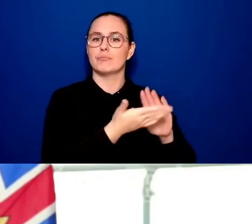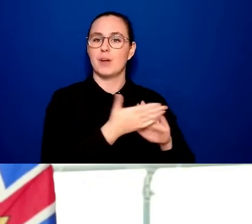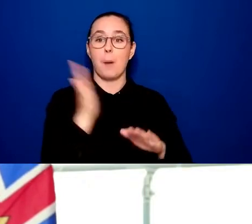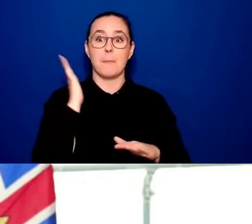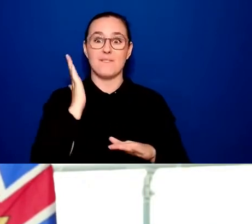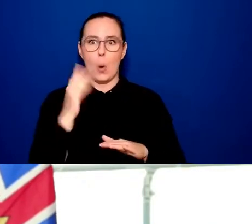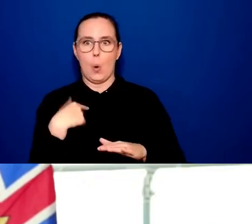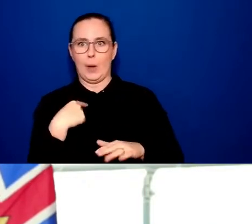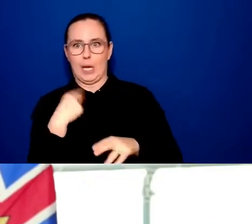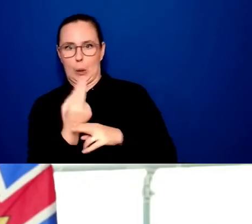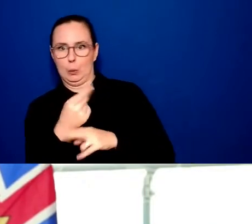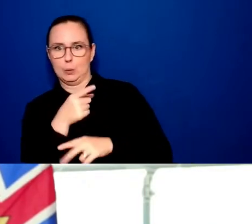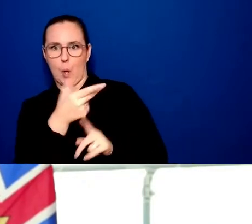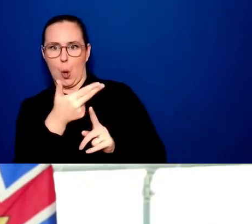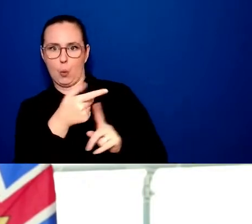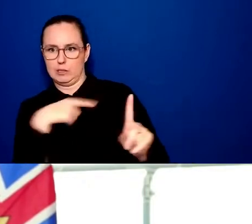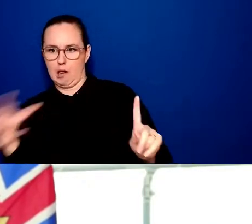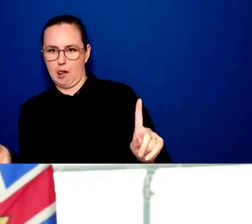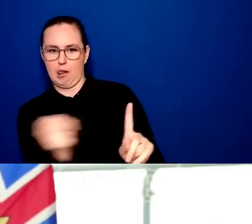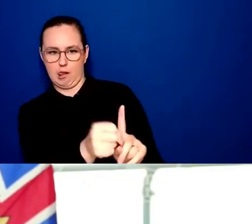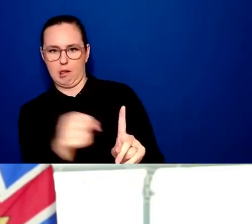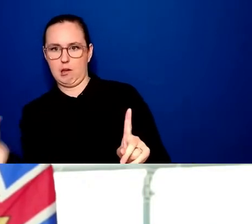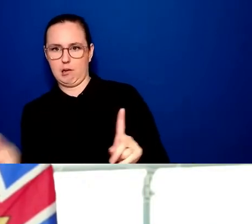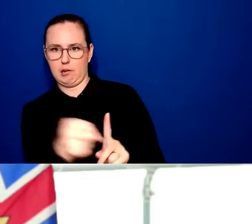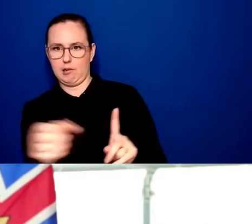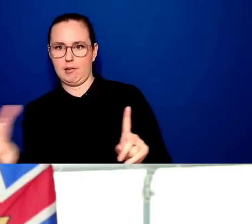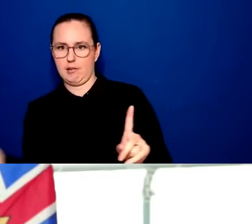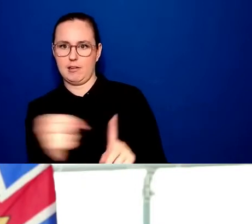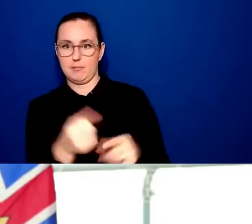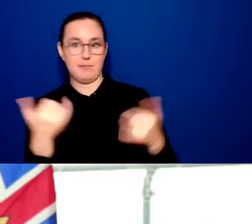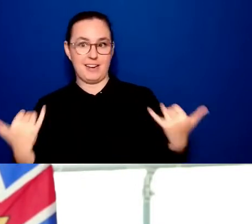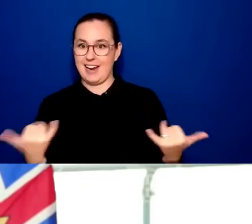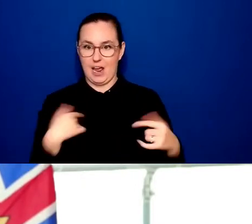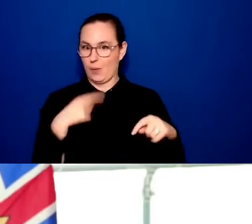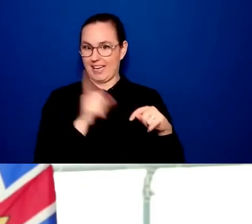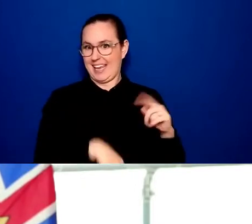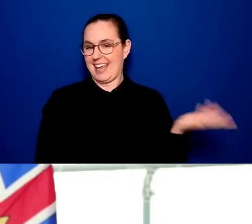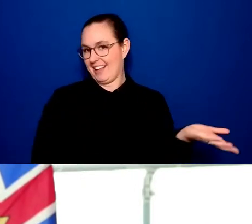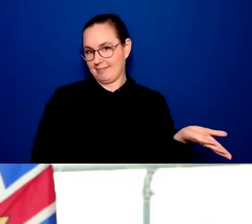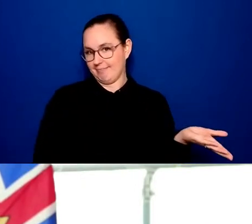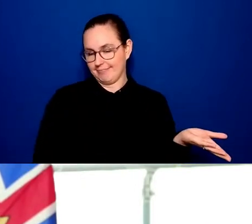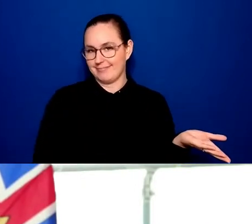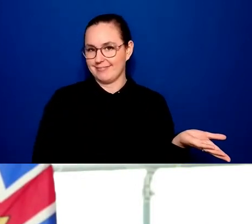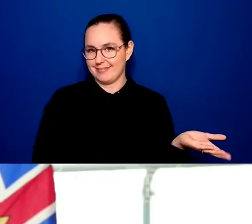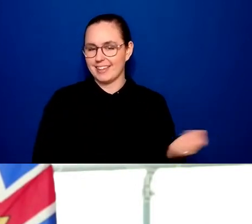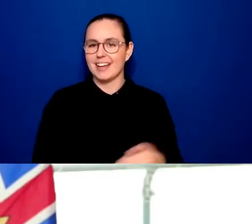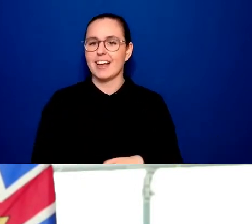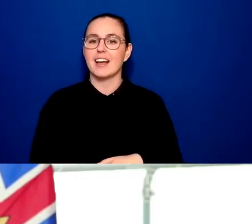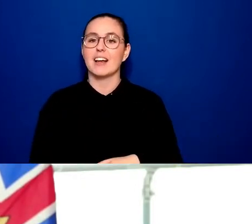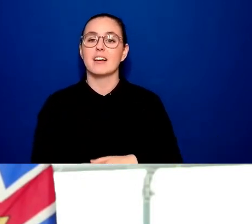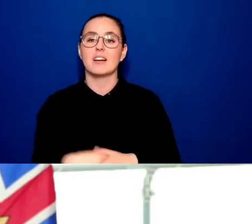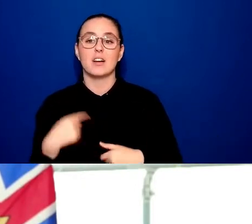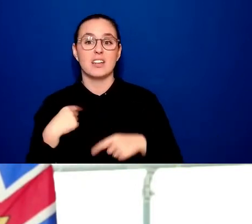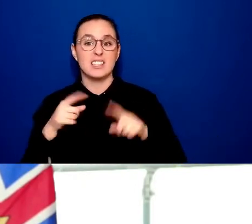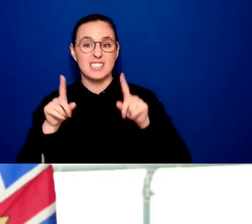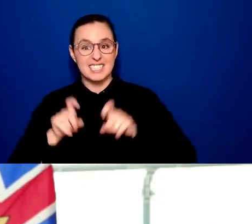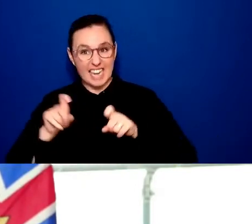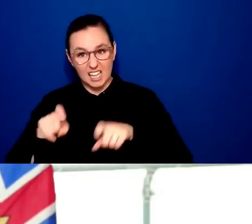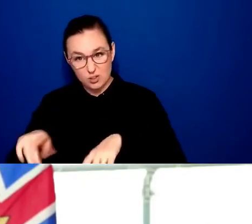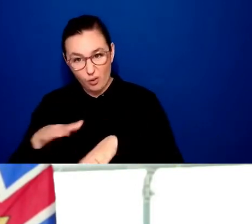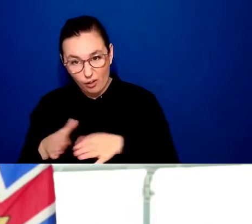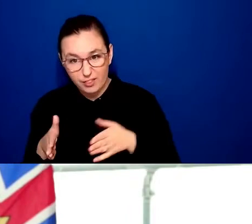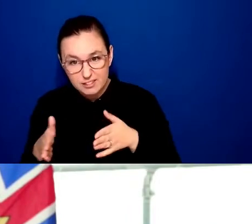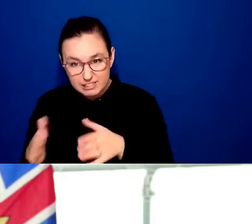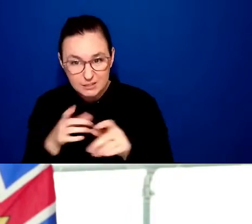time. We're increasing. There's on-the-street vaccination and testing for people. We're supporting staff in